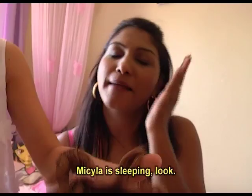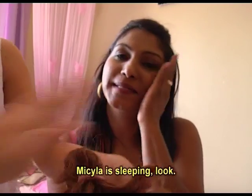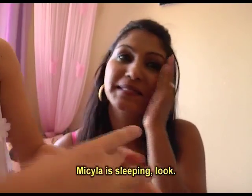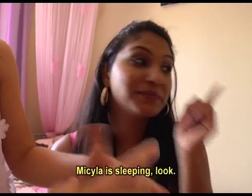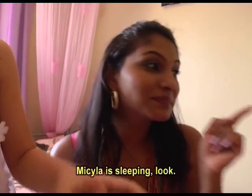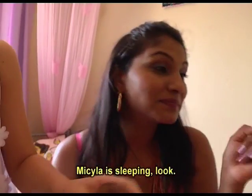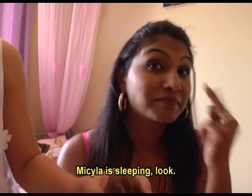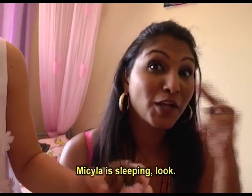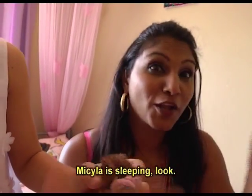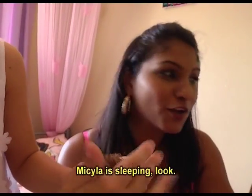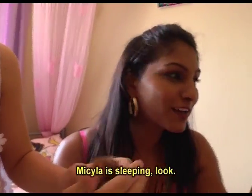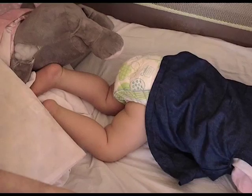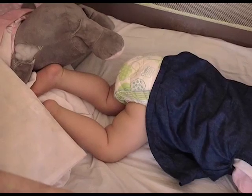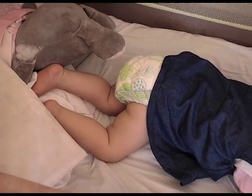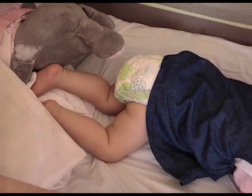Michaela's sleeping, look.